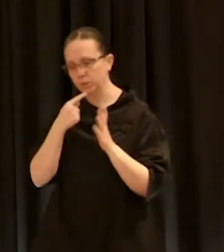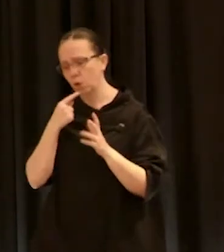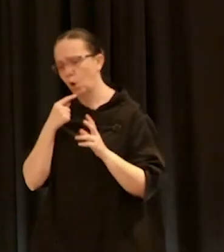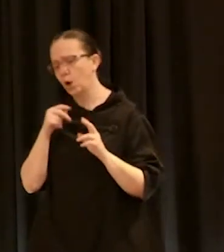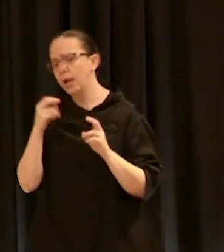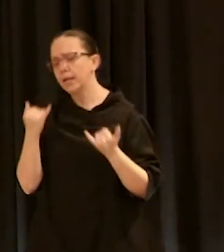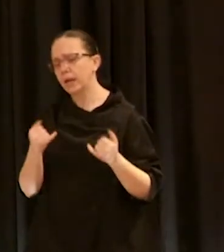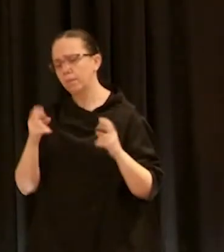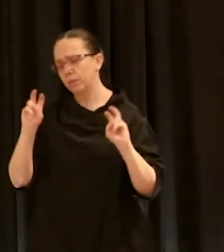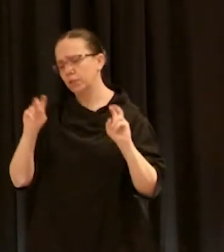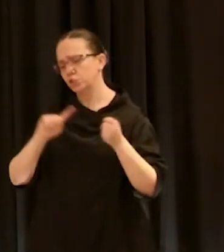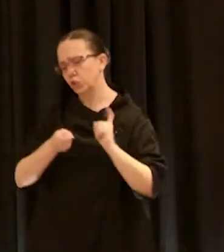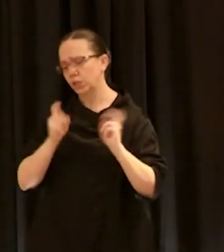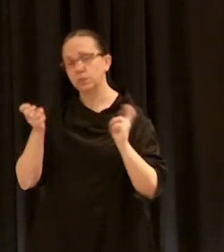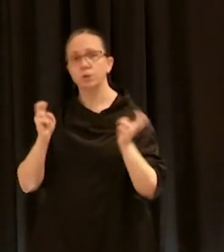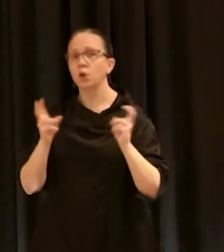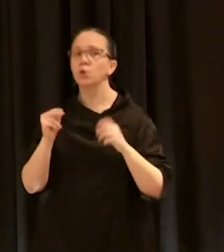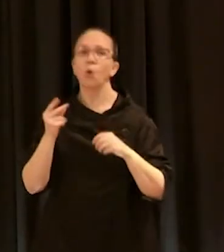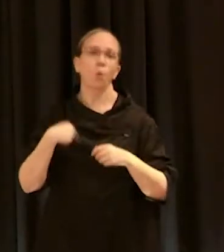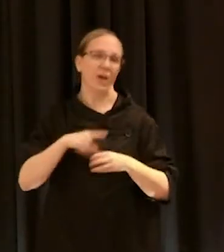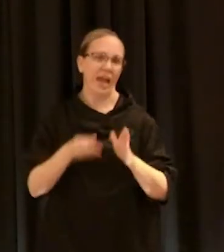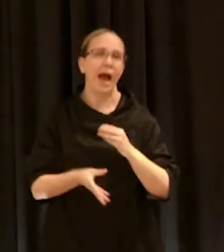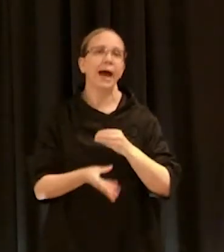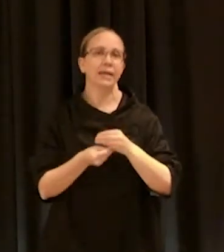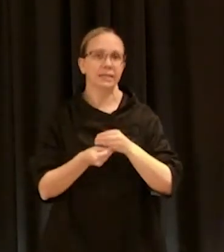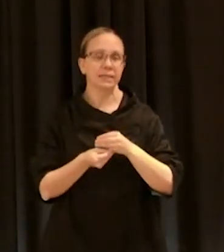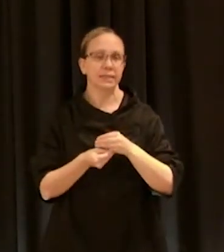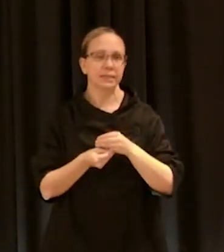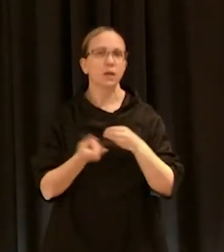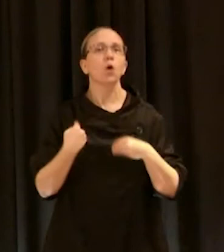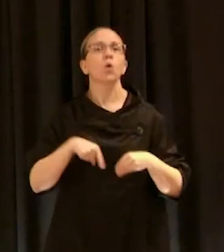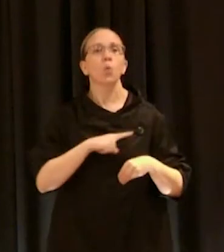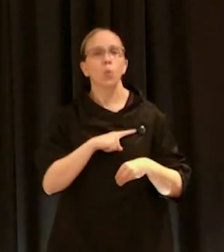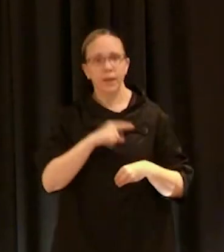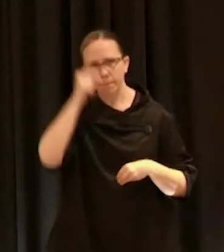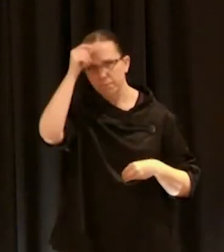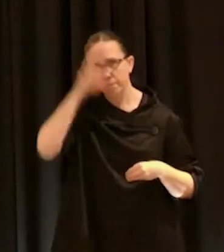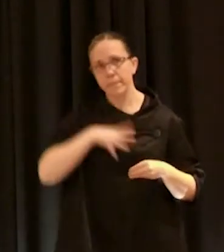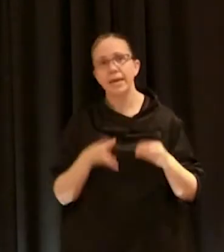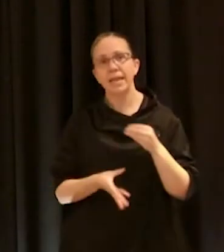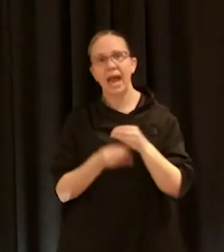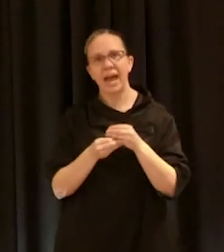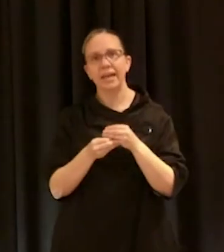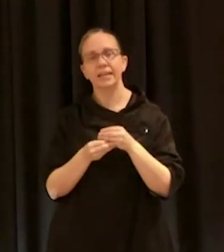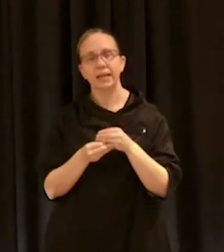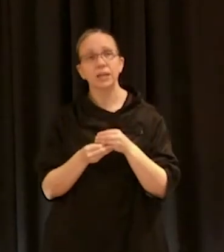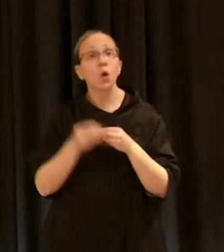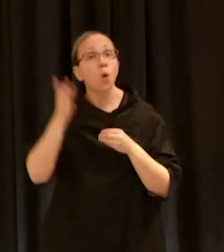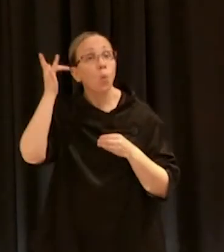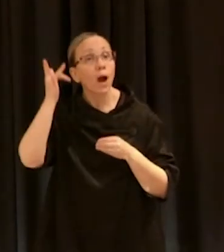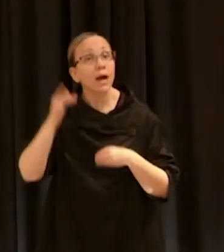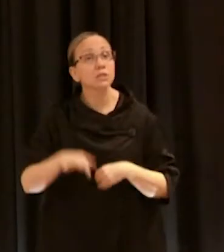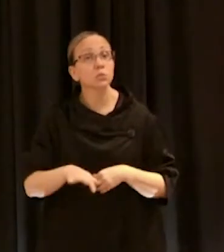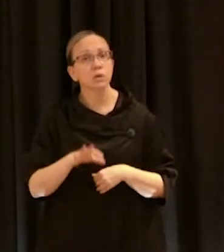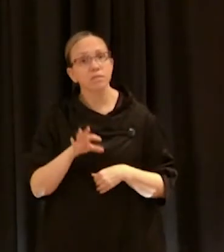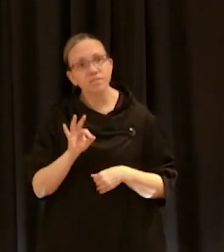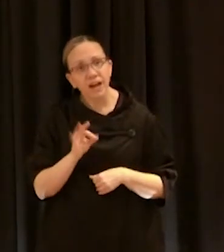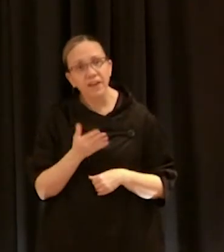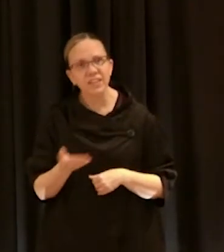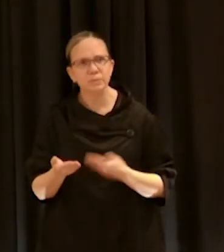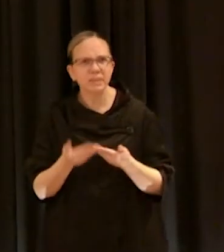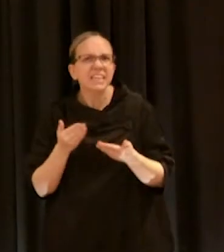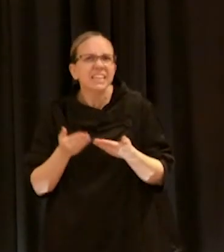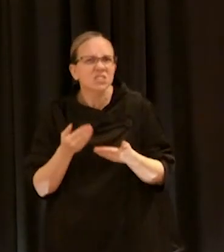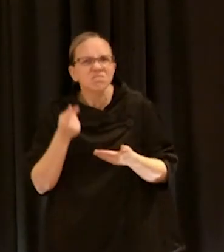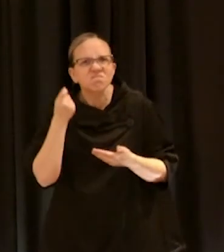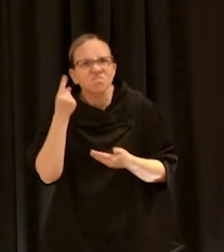going to go chapter 8, verse 1. We put chapters and verses in there. We, as in men, put chapter and verses in there so we can find stuff, so it'd be